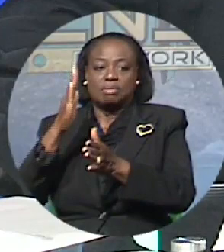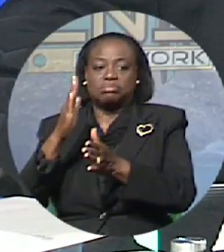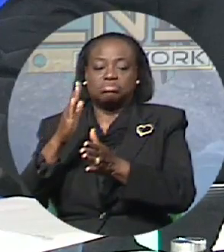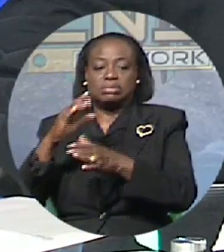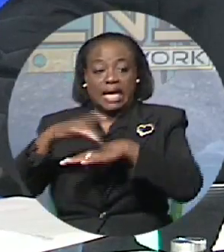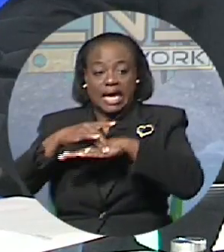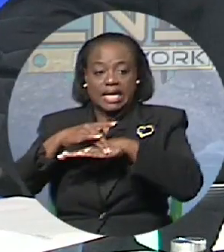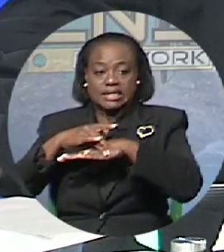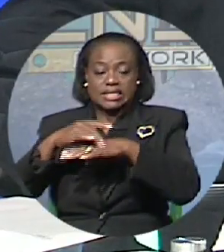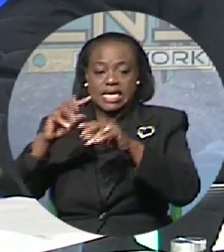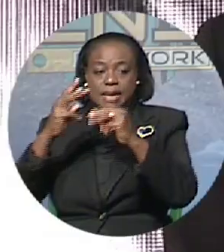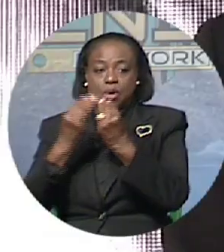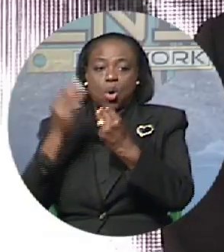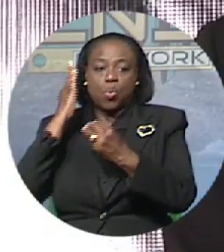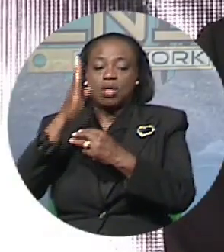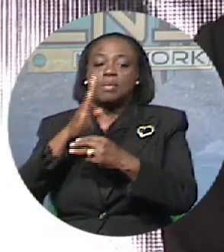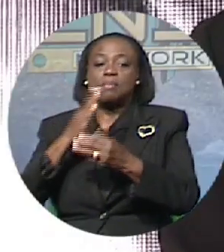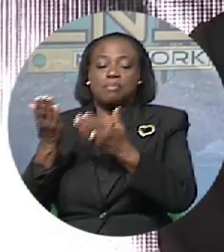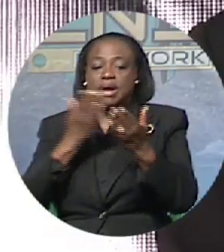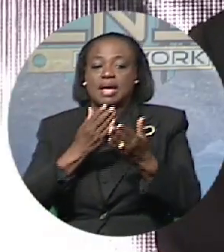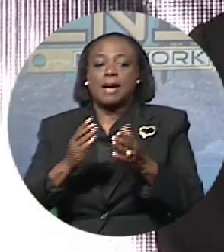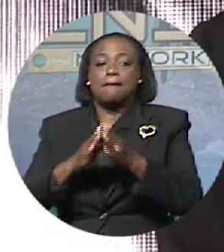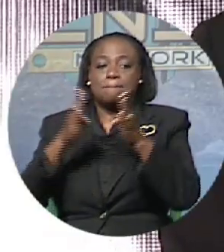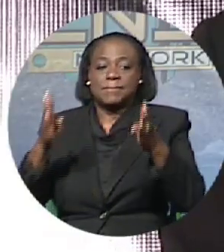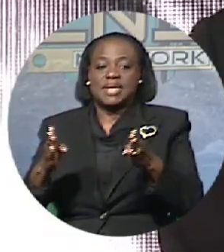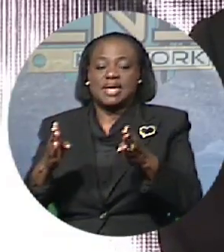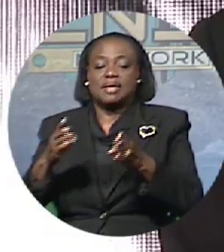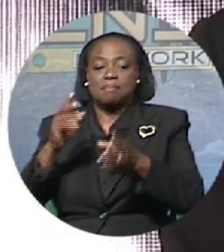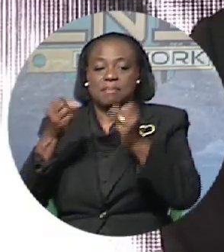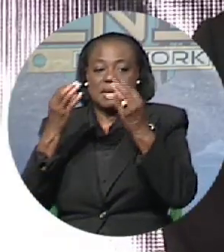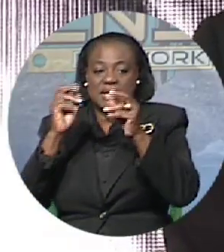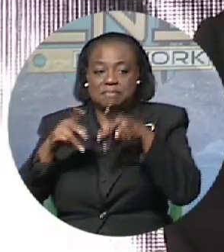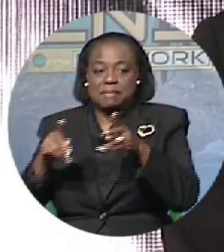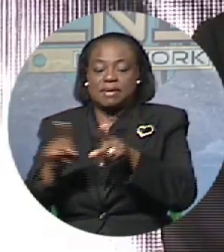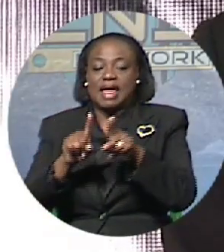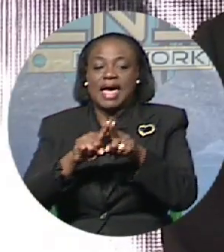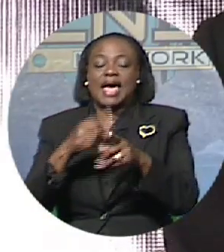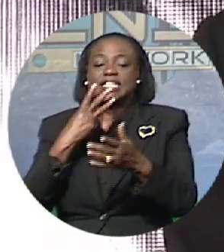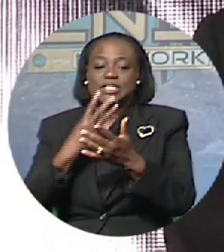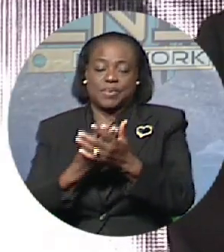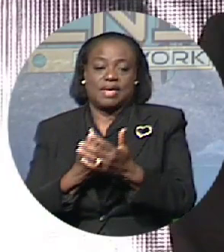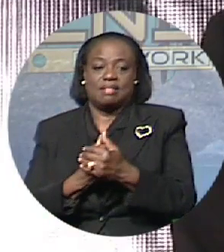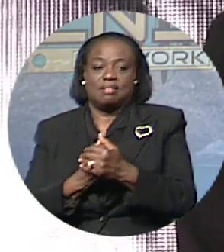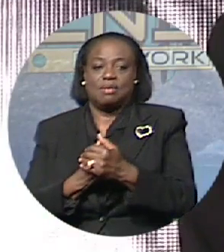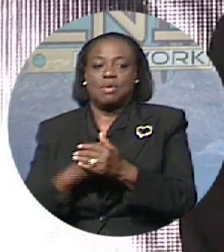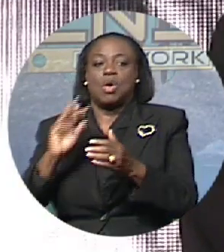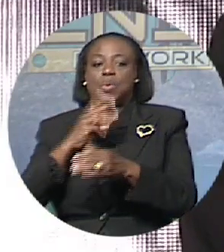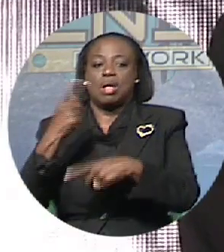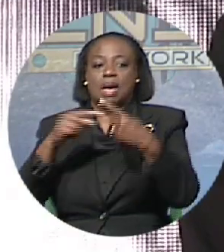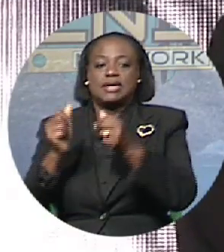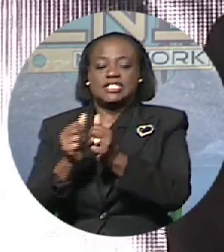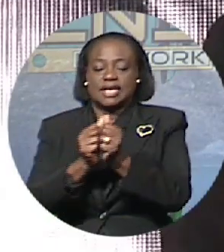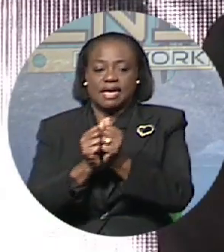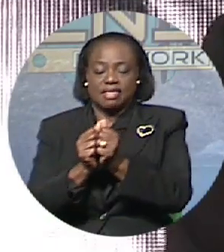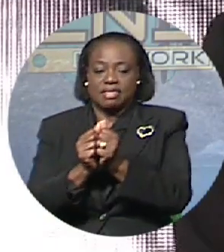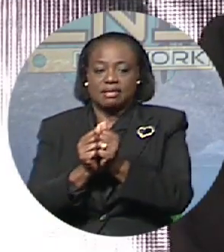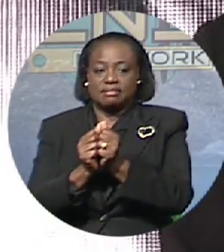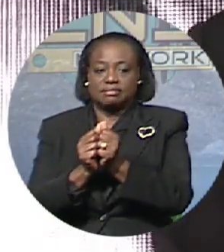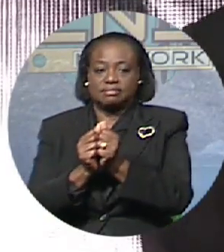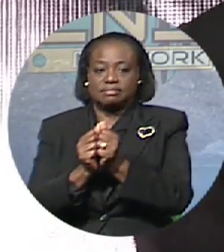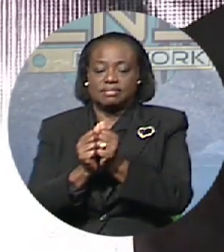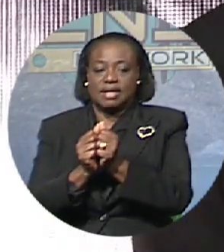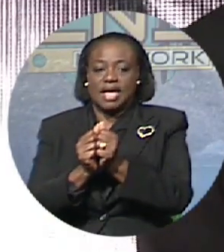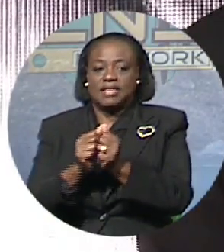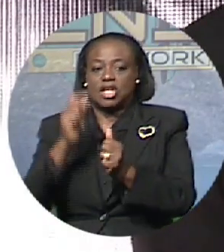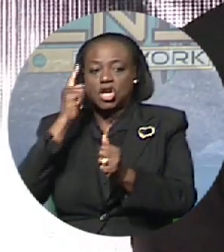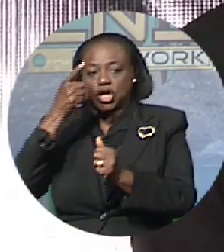well. I'm hoping that it'll be a time for our players and coaching staff to bond together. And the club's also